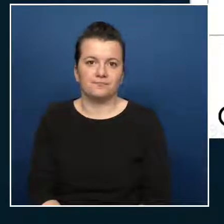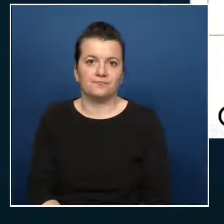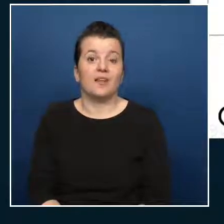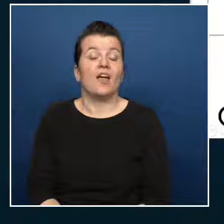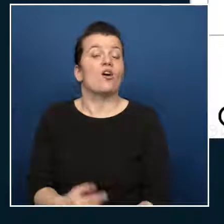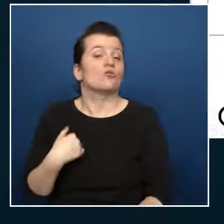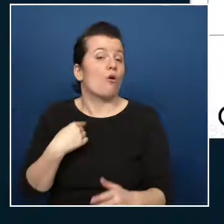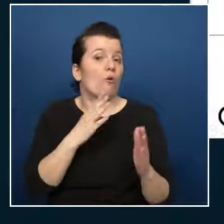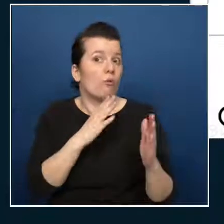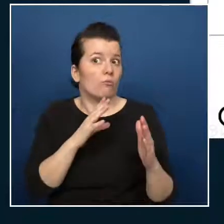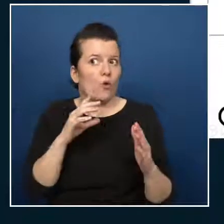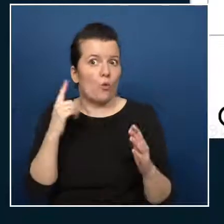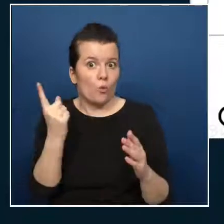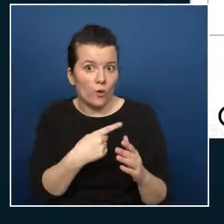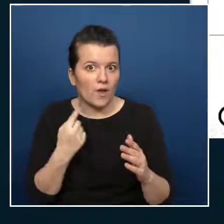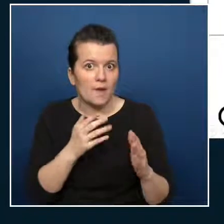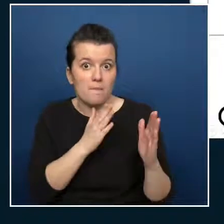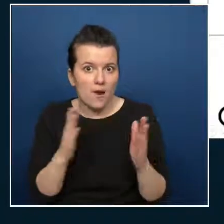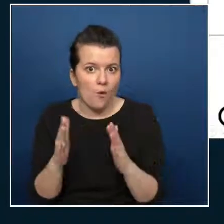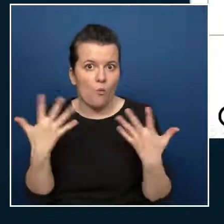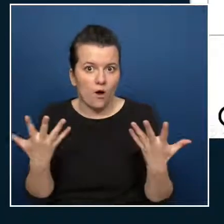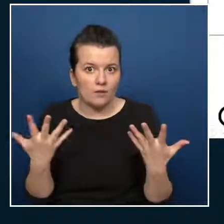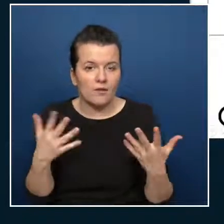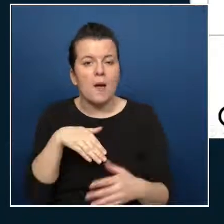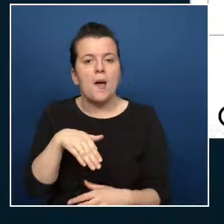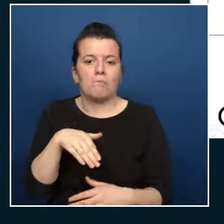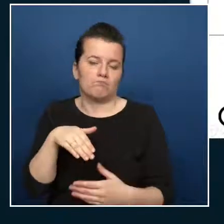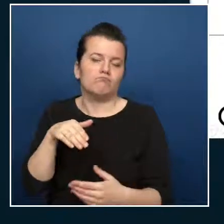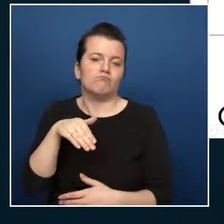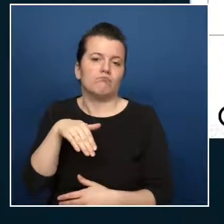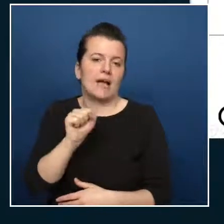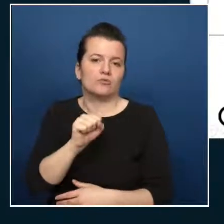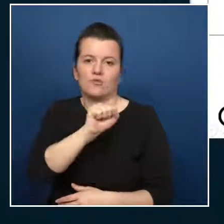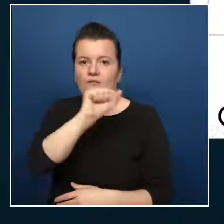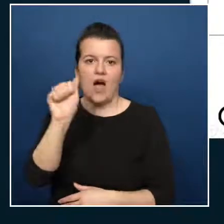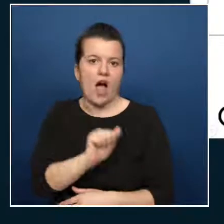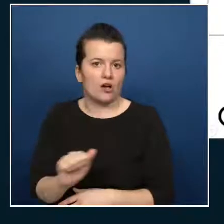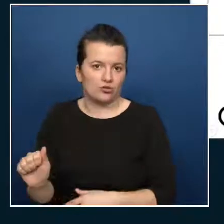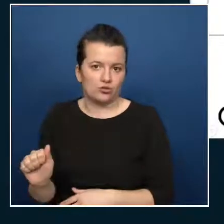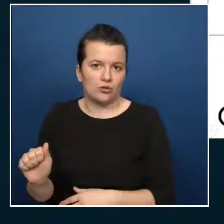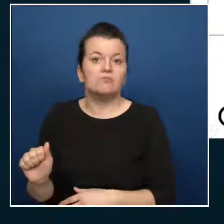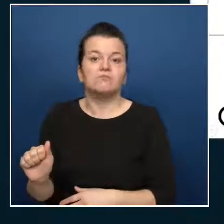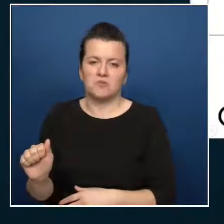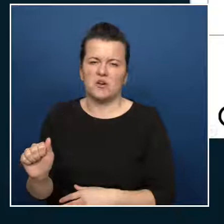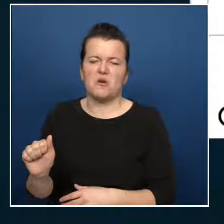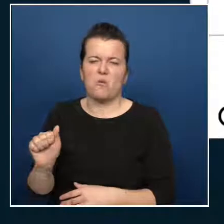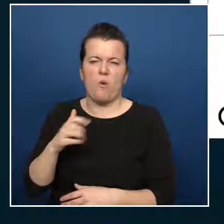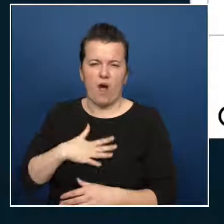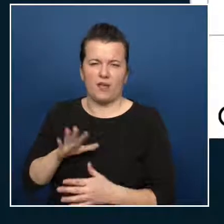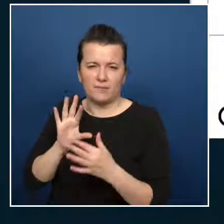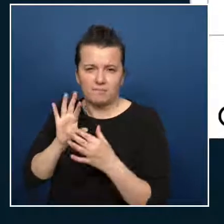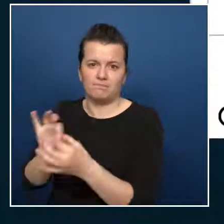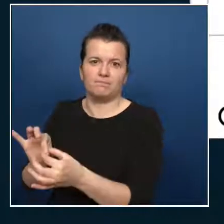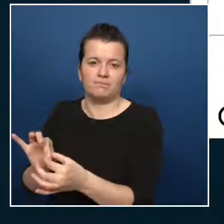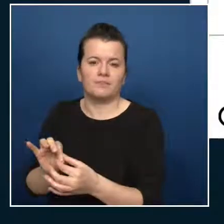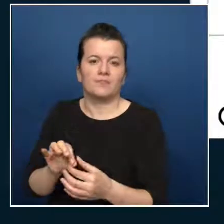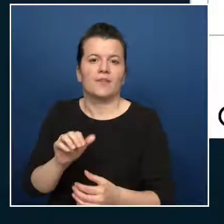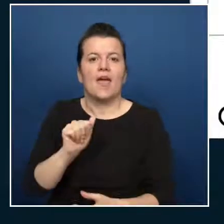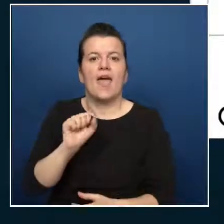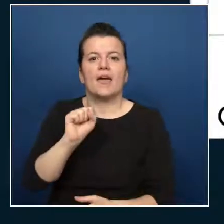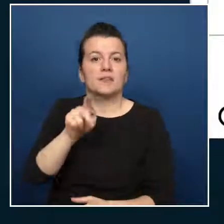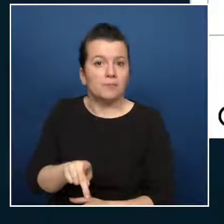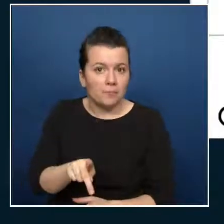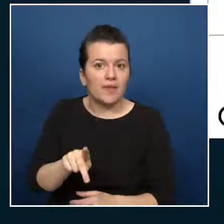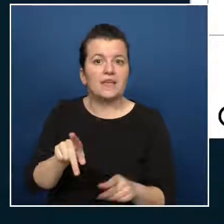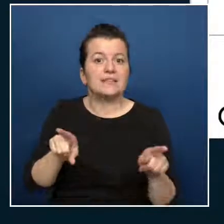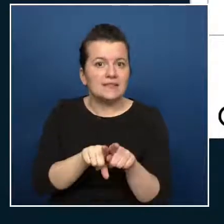is to use Microsoft Azure, and as much as possible, keep it ASP, use the same code base